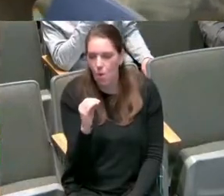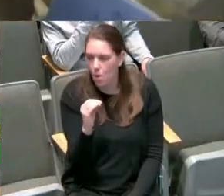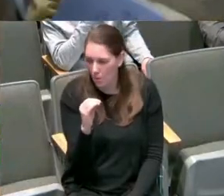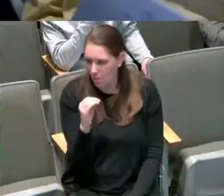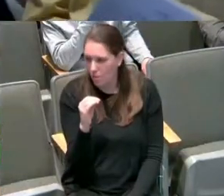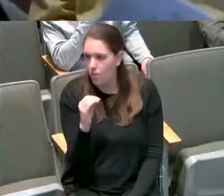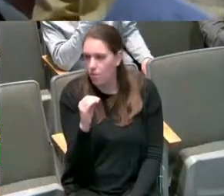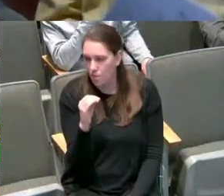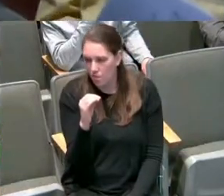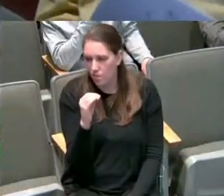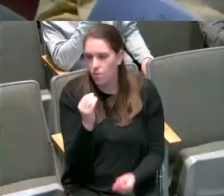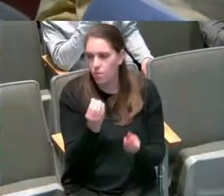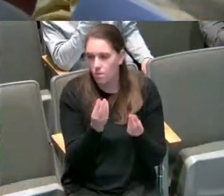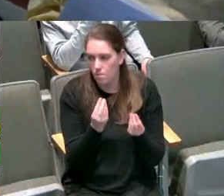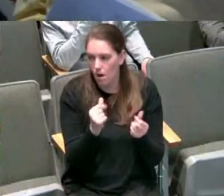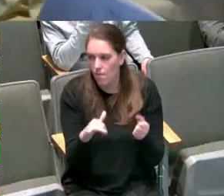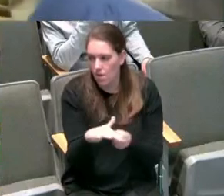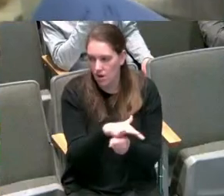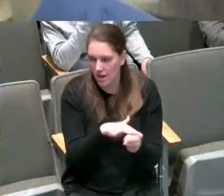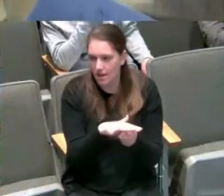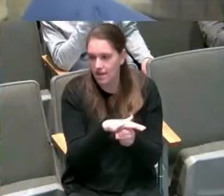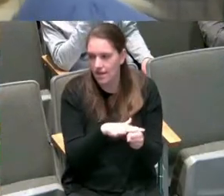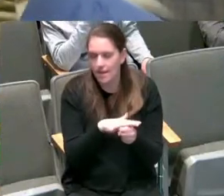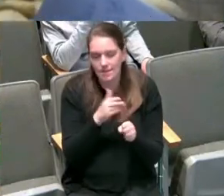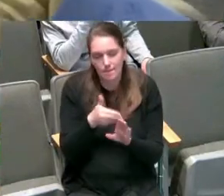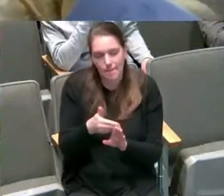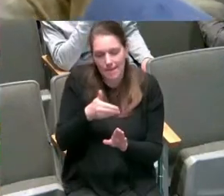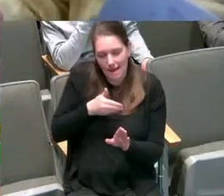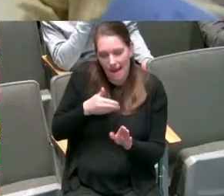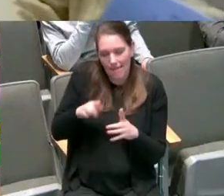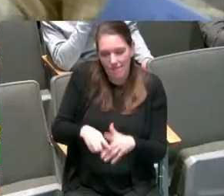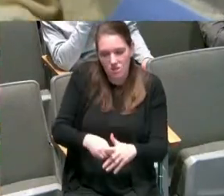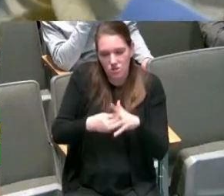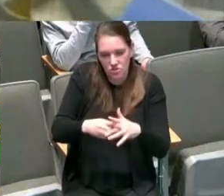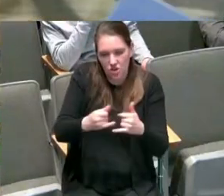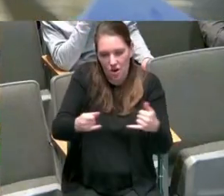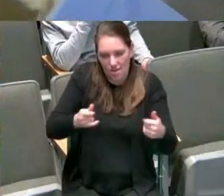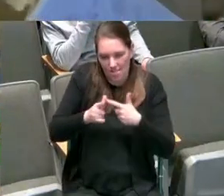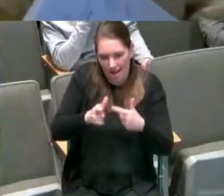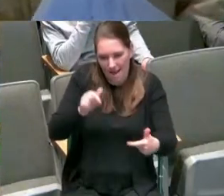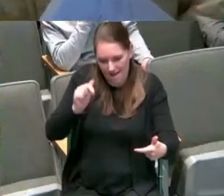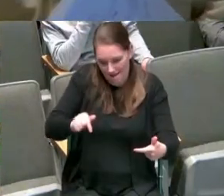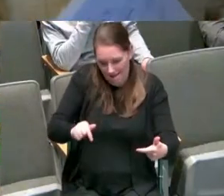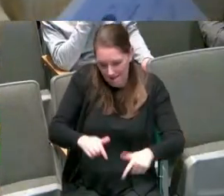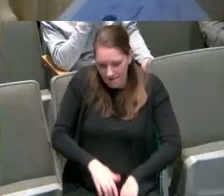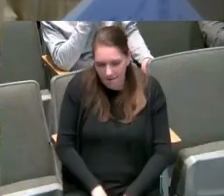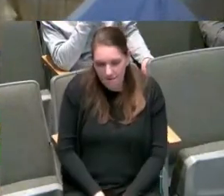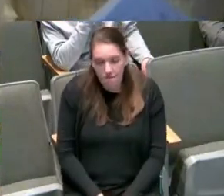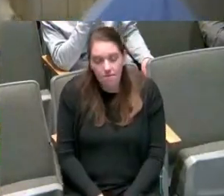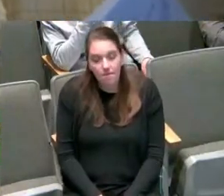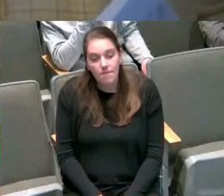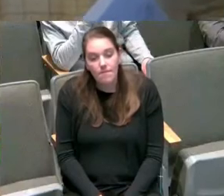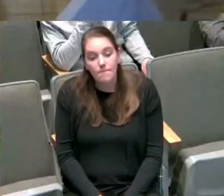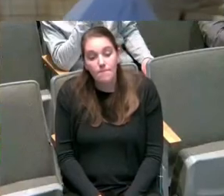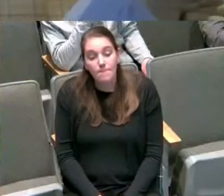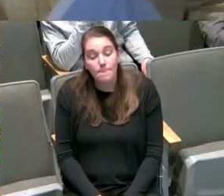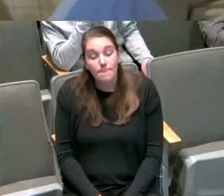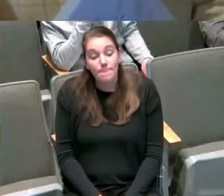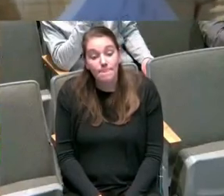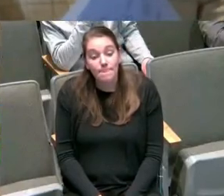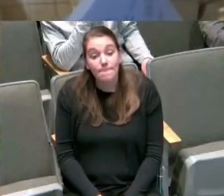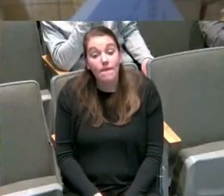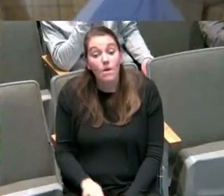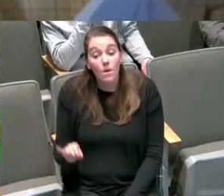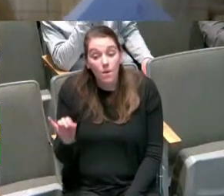behind a start line um and in addition we at the direction